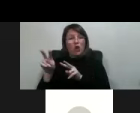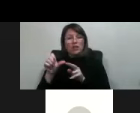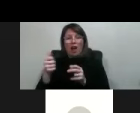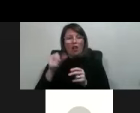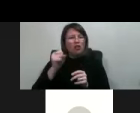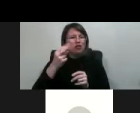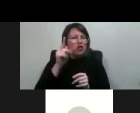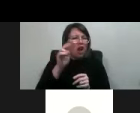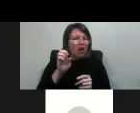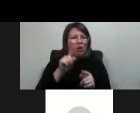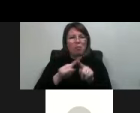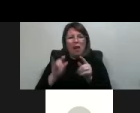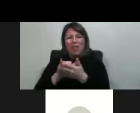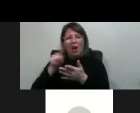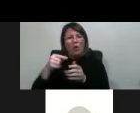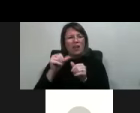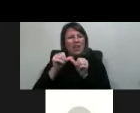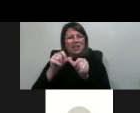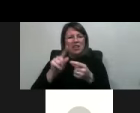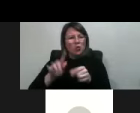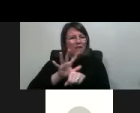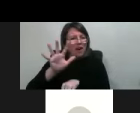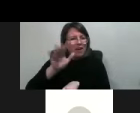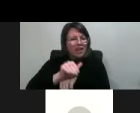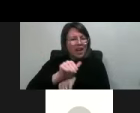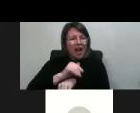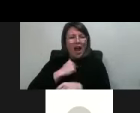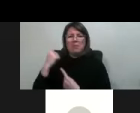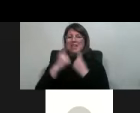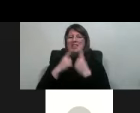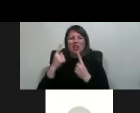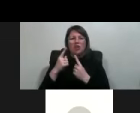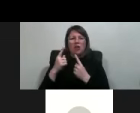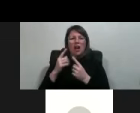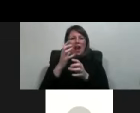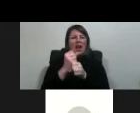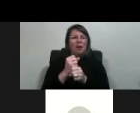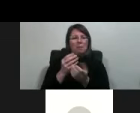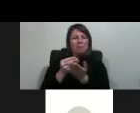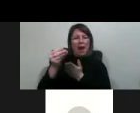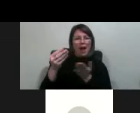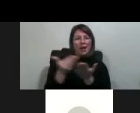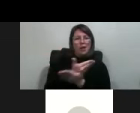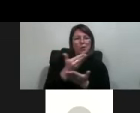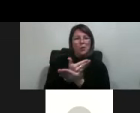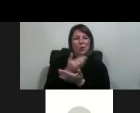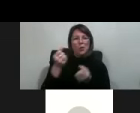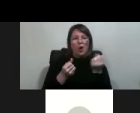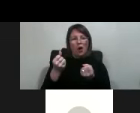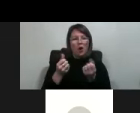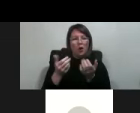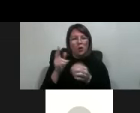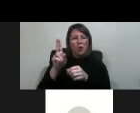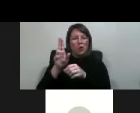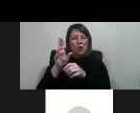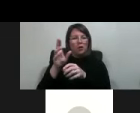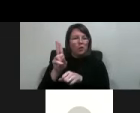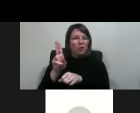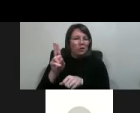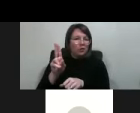really, I'm also seriously trying to consider getting a used Corolla, Toyota Corolla, and just drive until it drops. But once I do